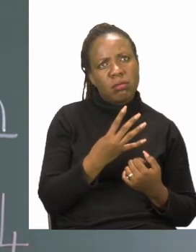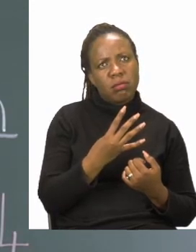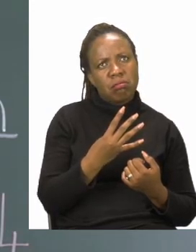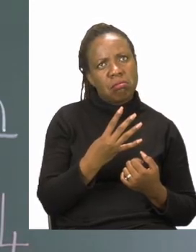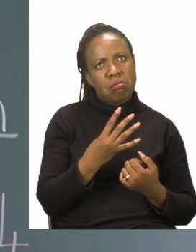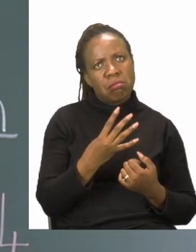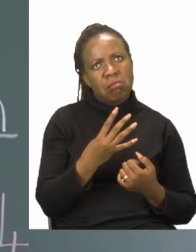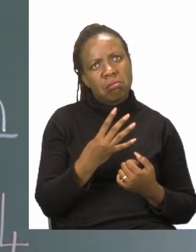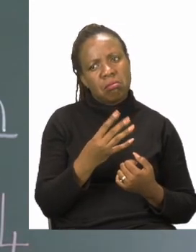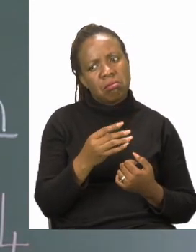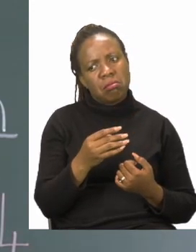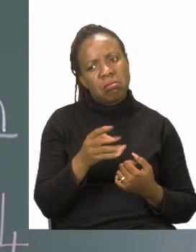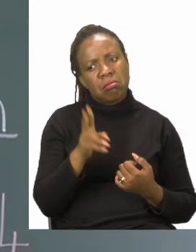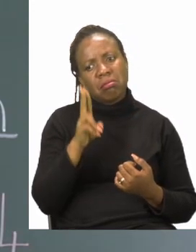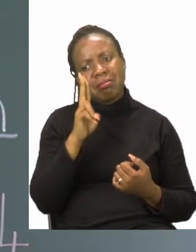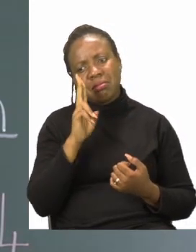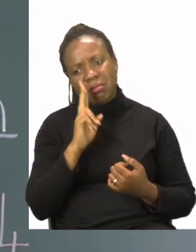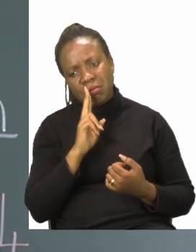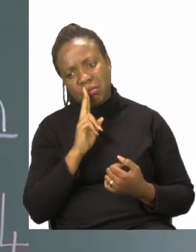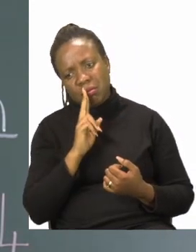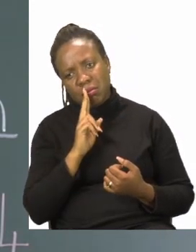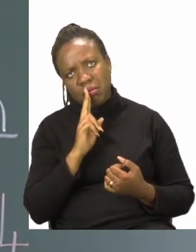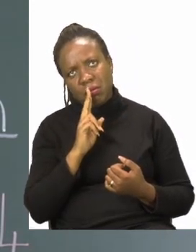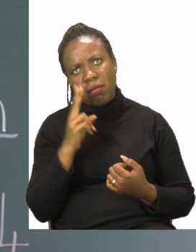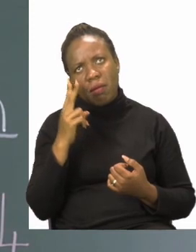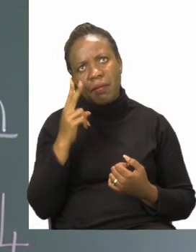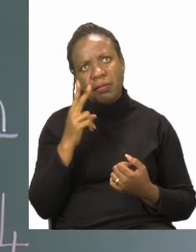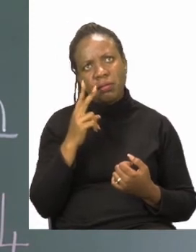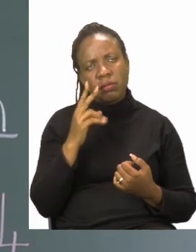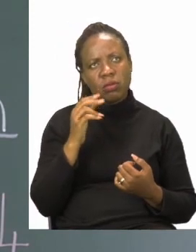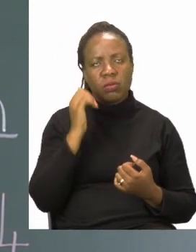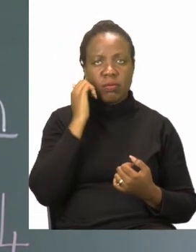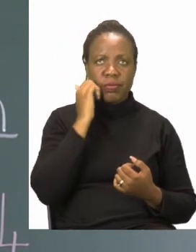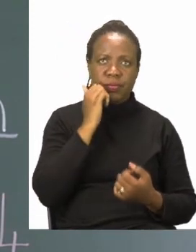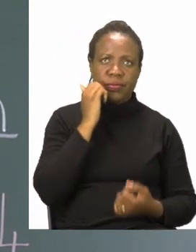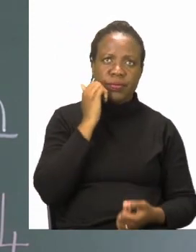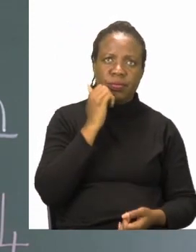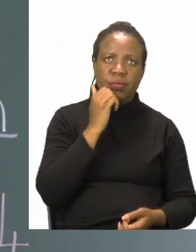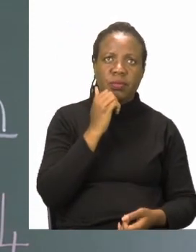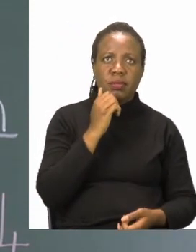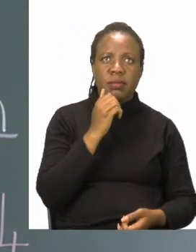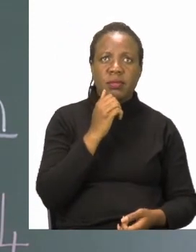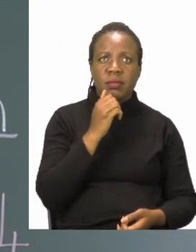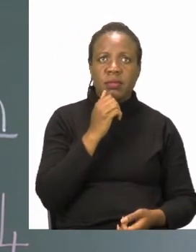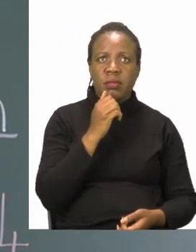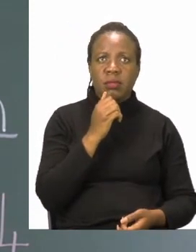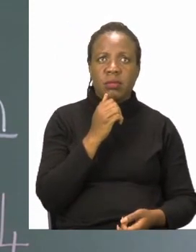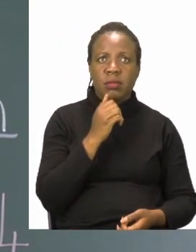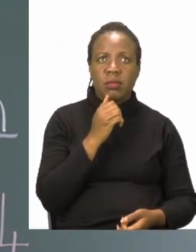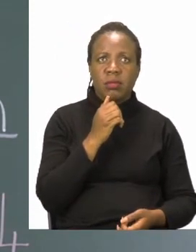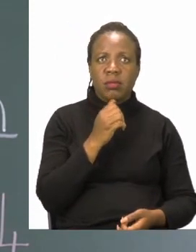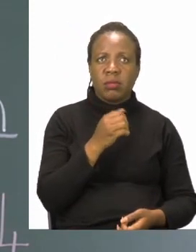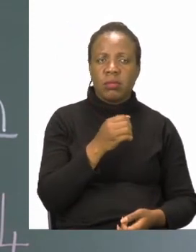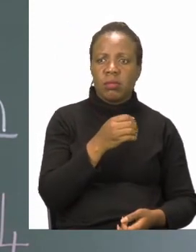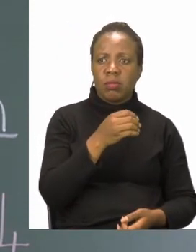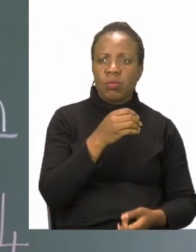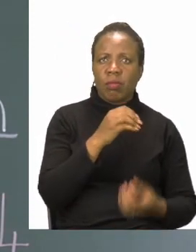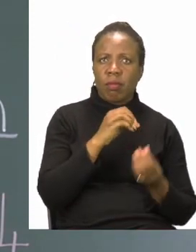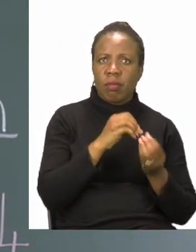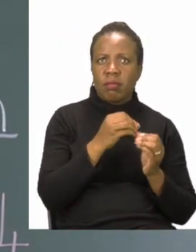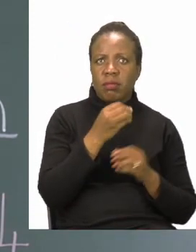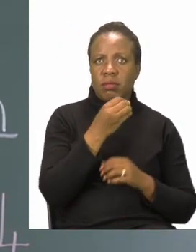the answer was 20. Sorry, my apologies. The number that was given was the